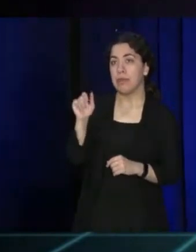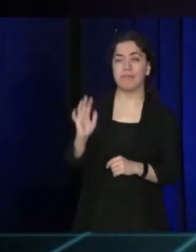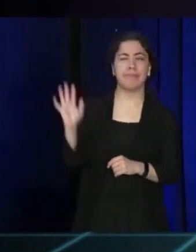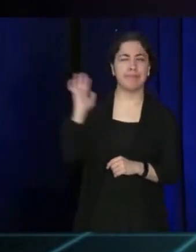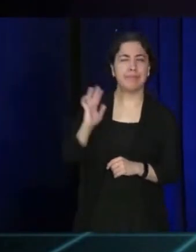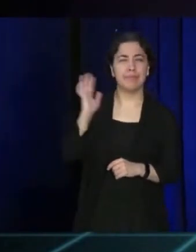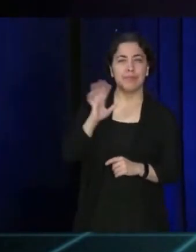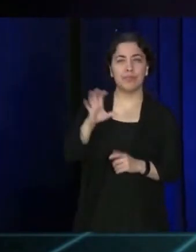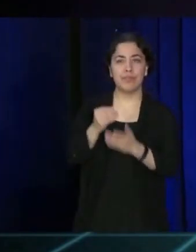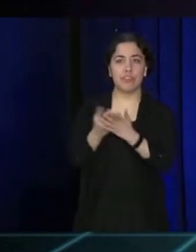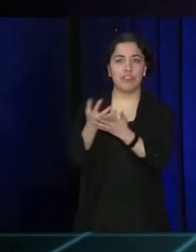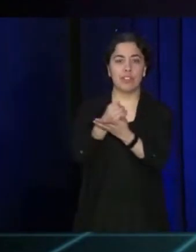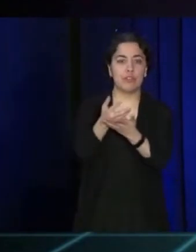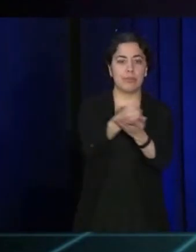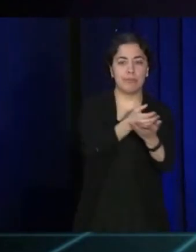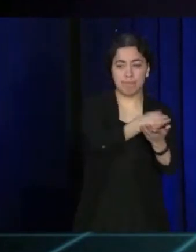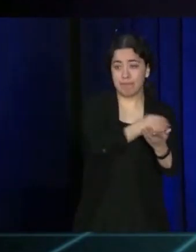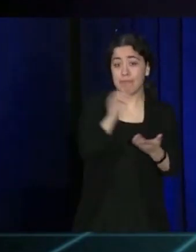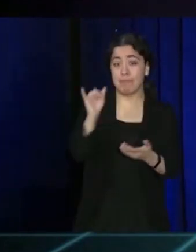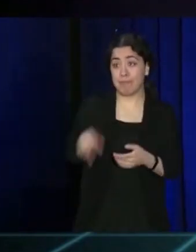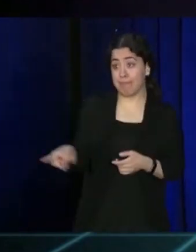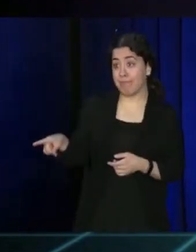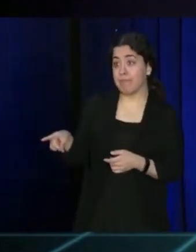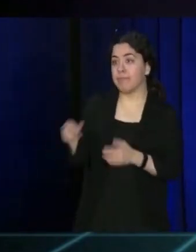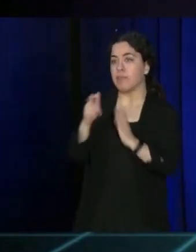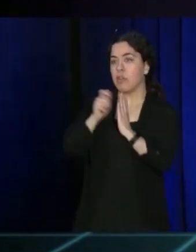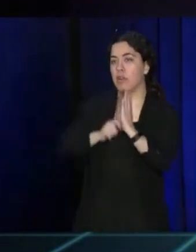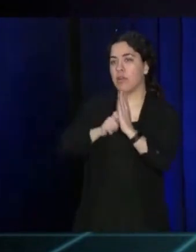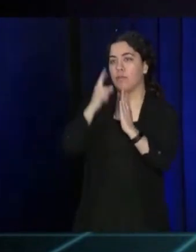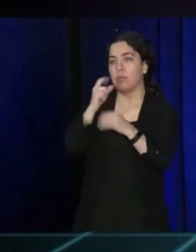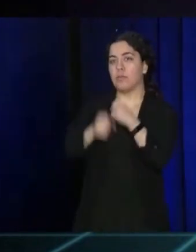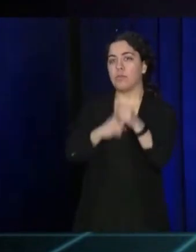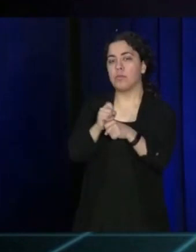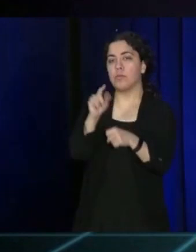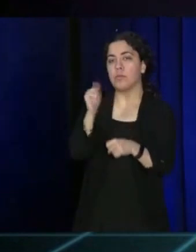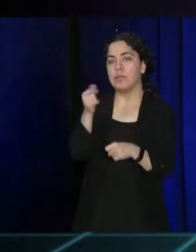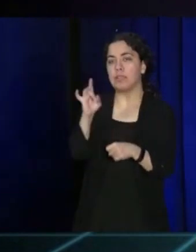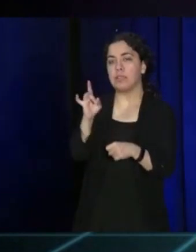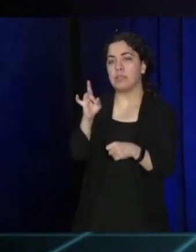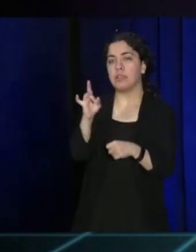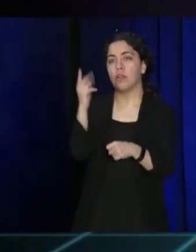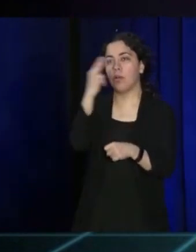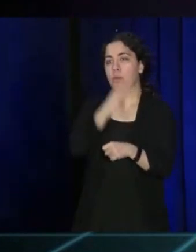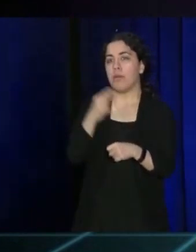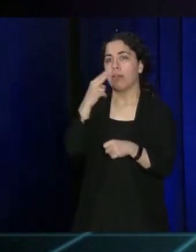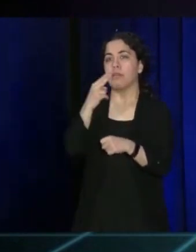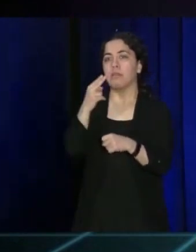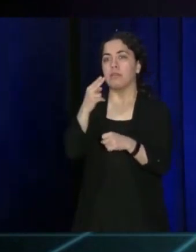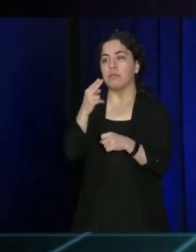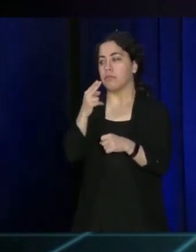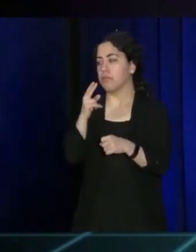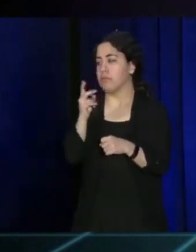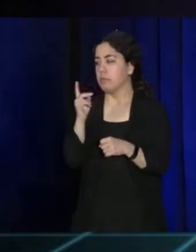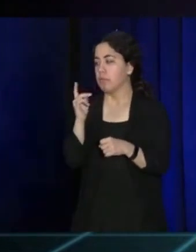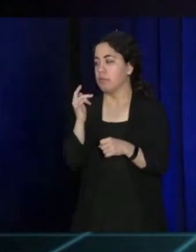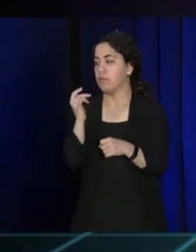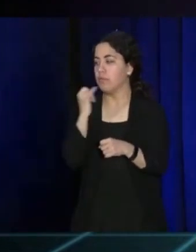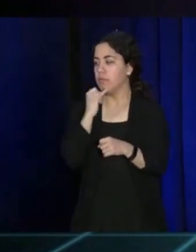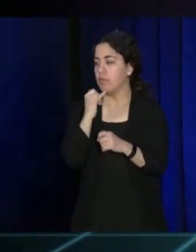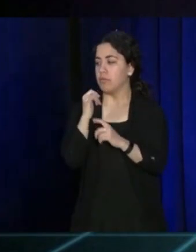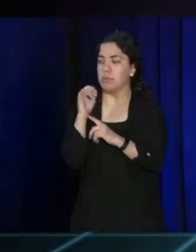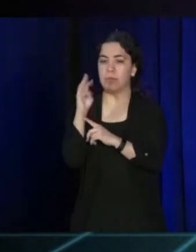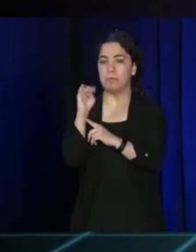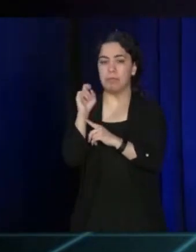their fundraising. And so this is the article for the 2018 Hawaii False Missile Alert. You may remember that. That was kind of